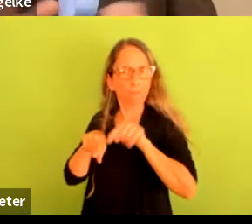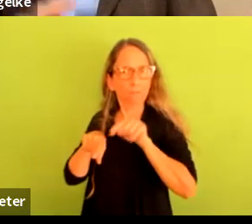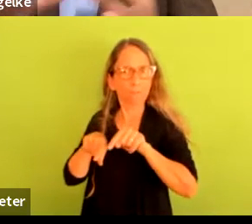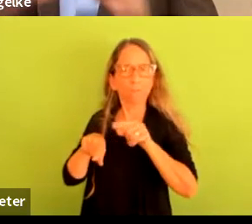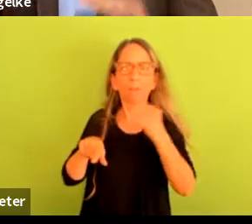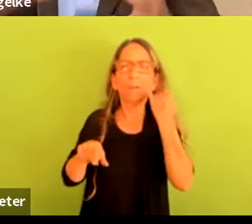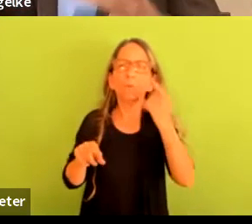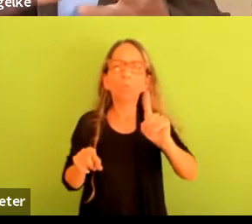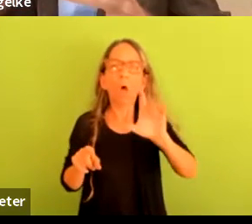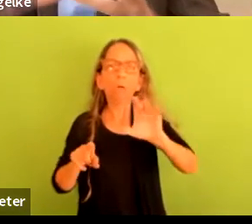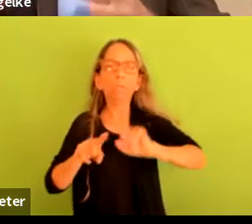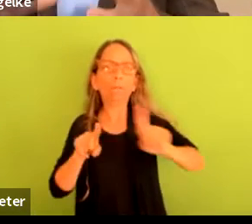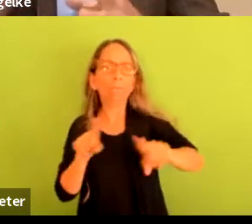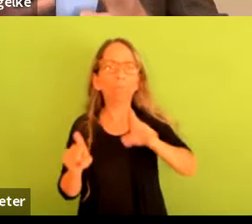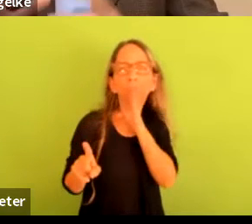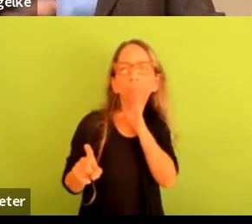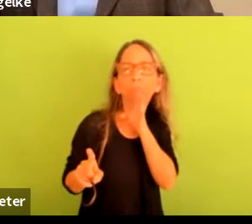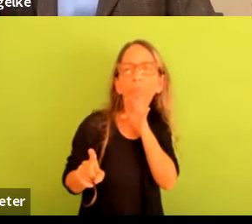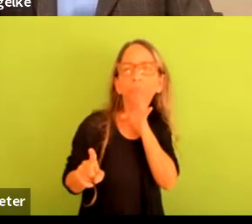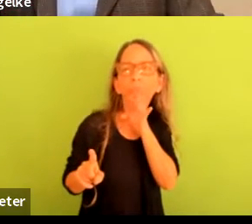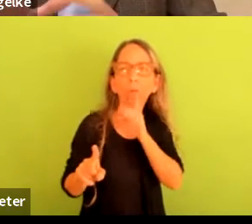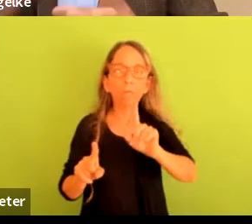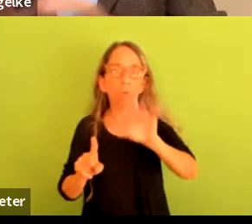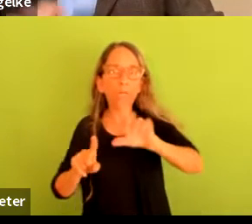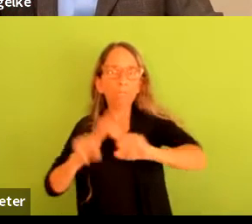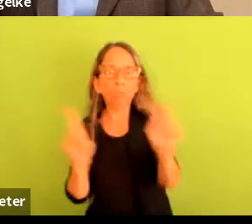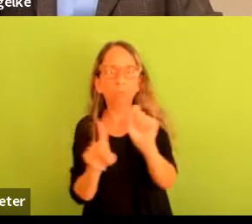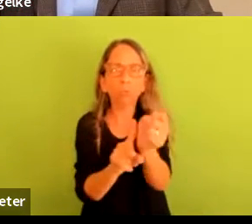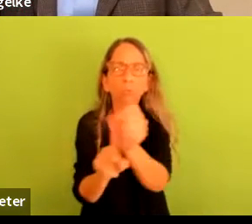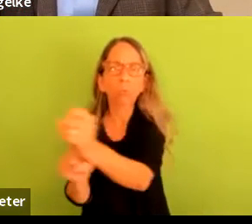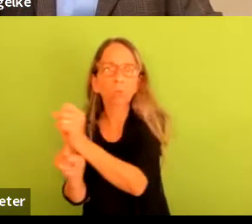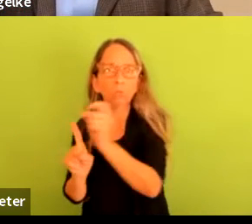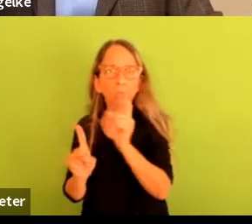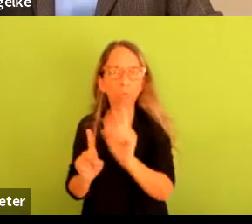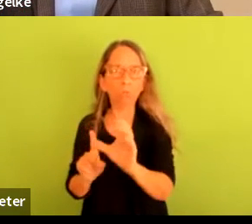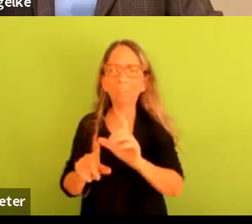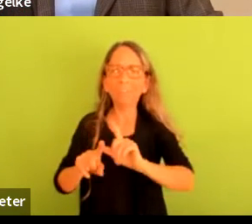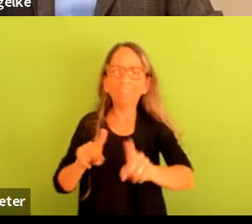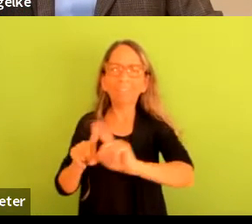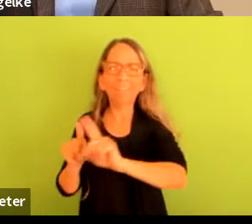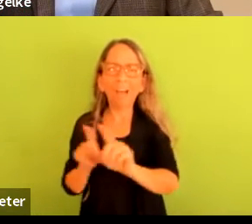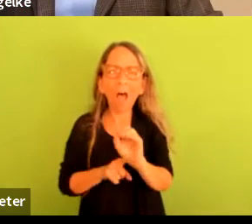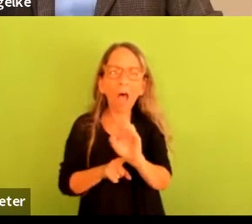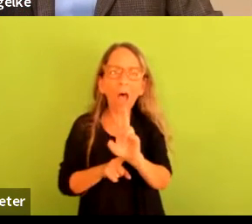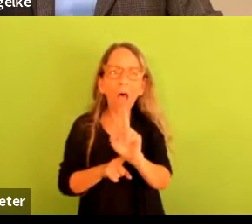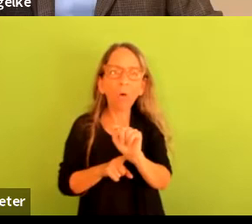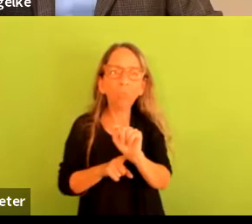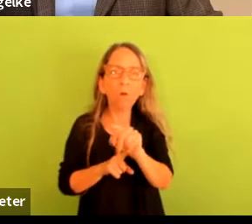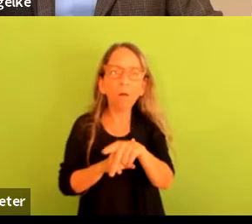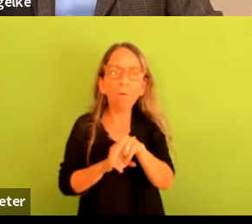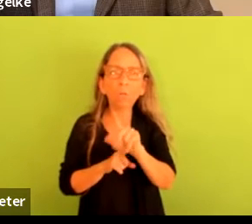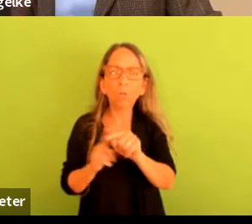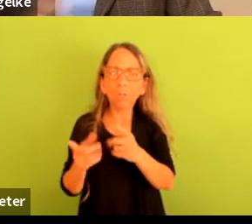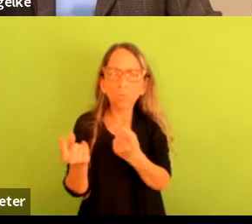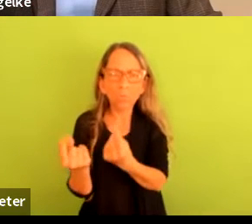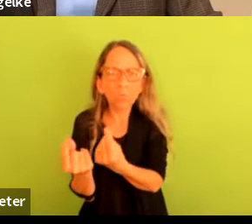what do you do with all those different outputs then? And my